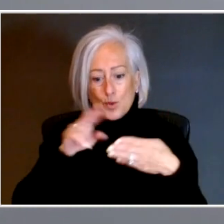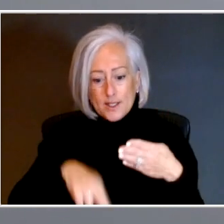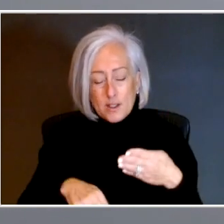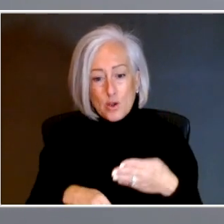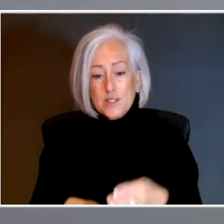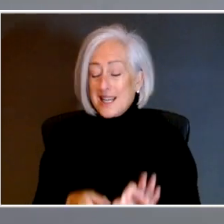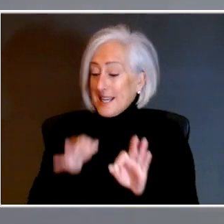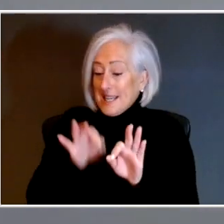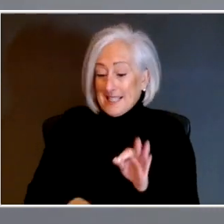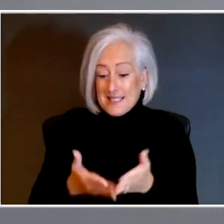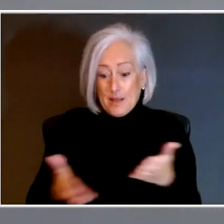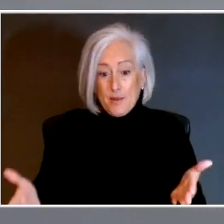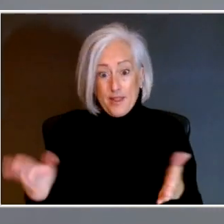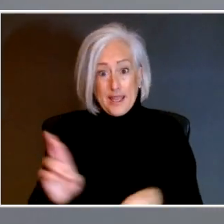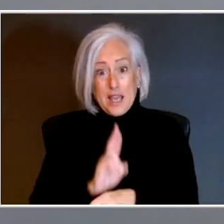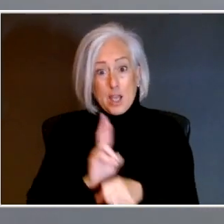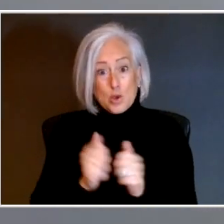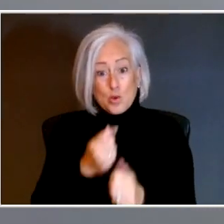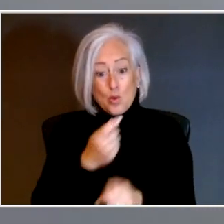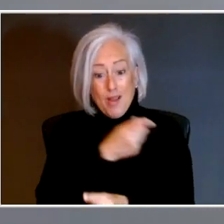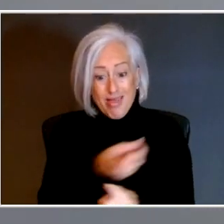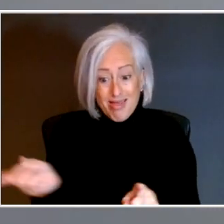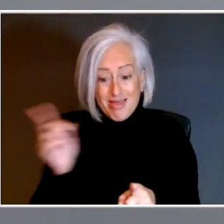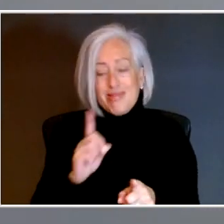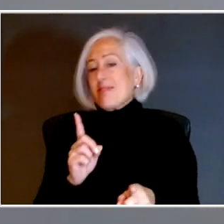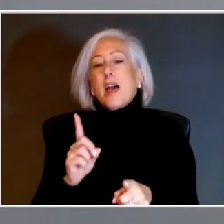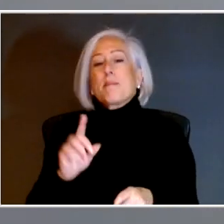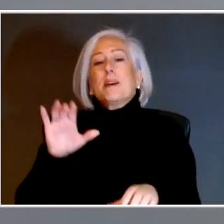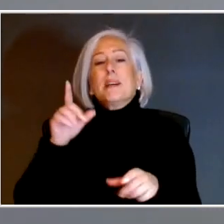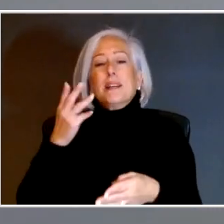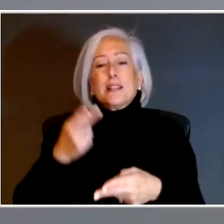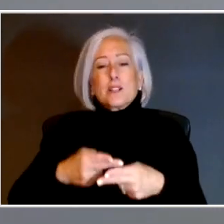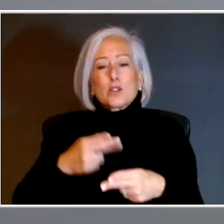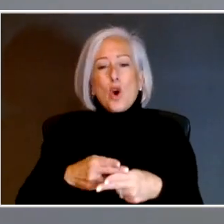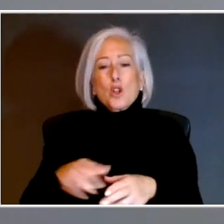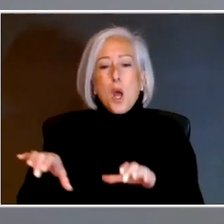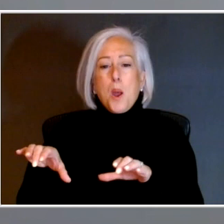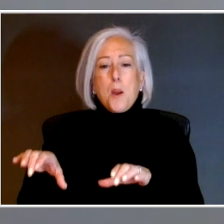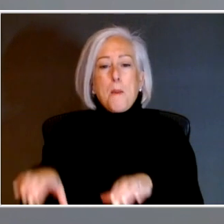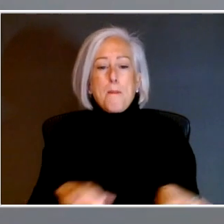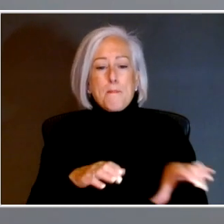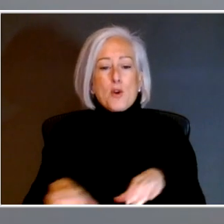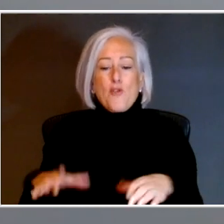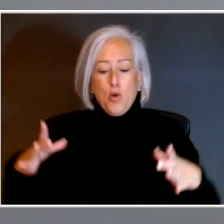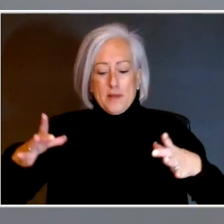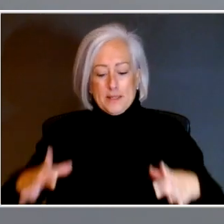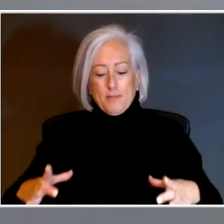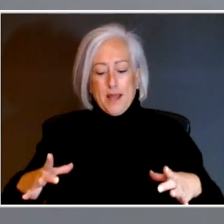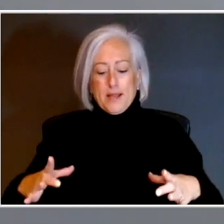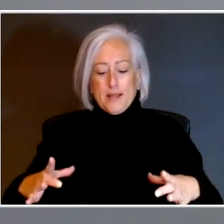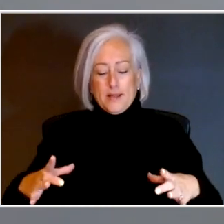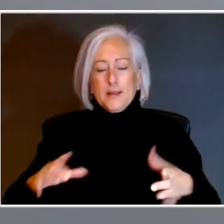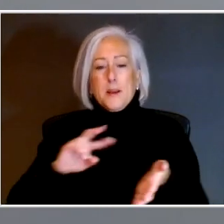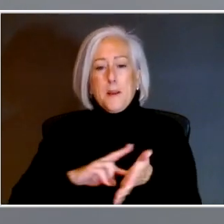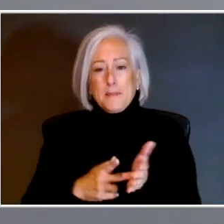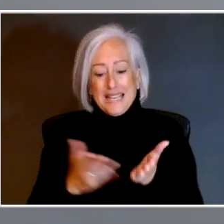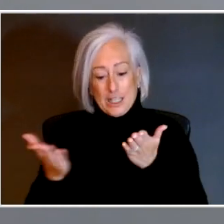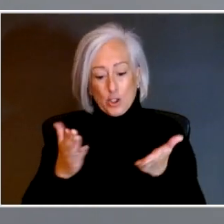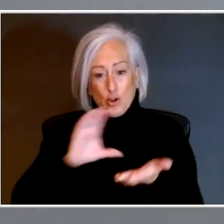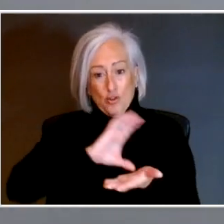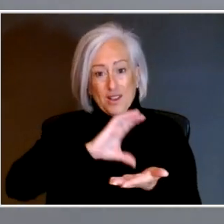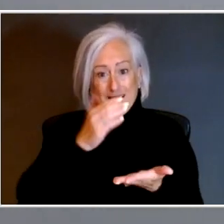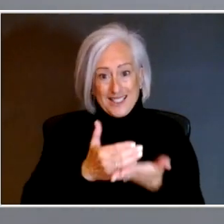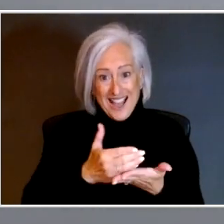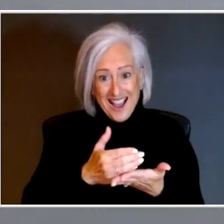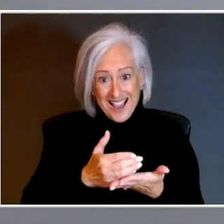like to use with them is what's called a performance plate. And so that just adjusts serving sizes based on essentially their training load for